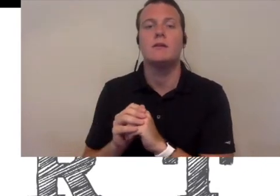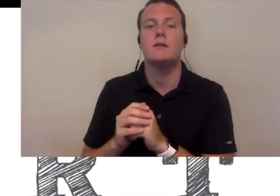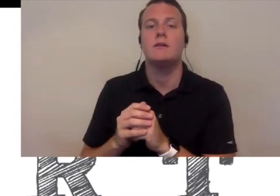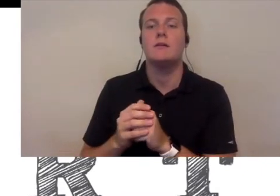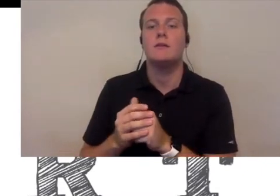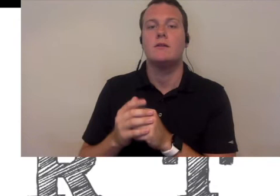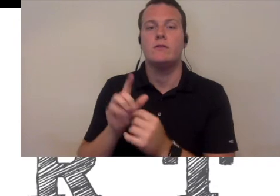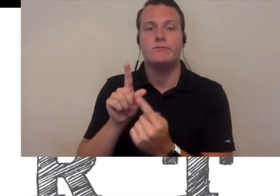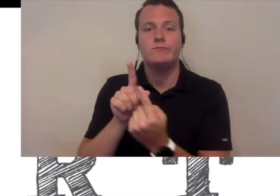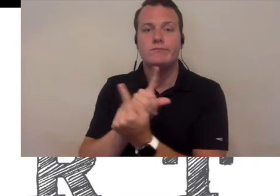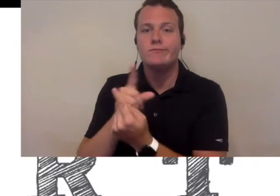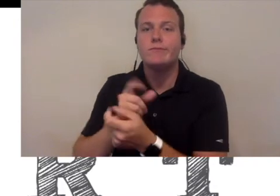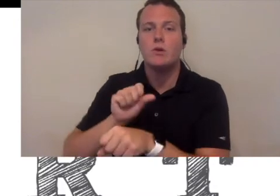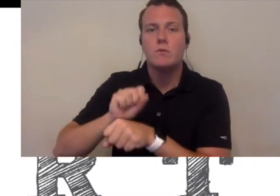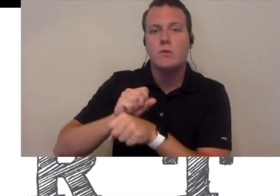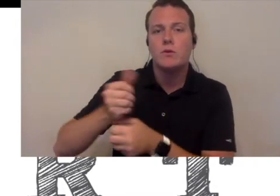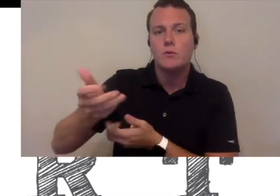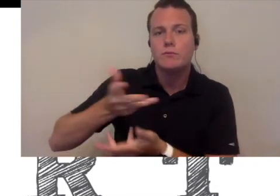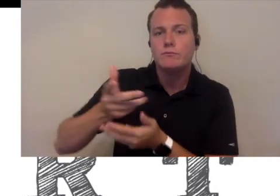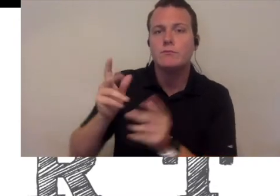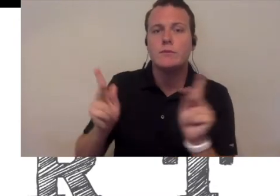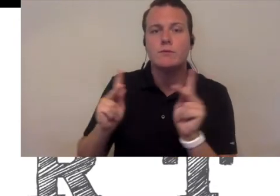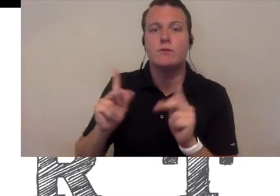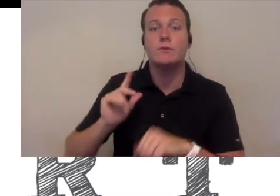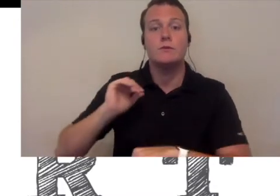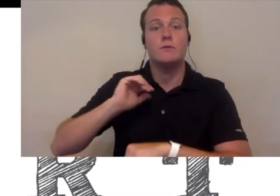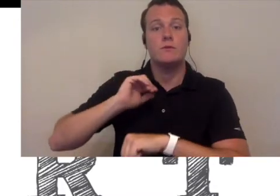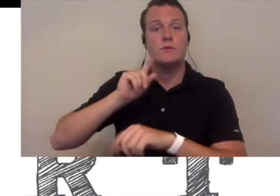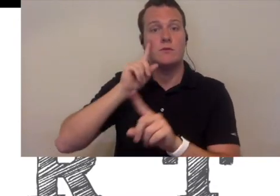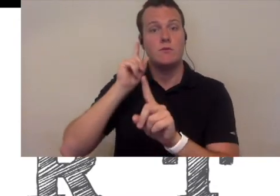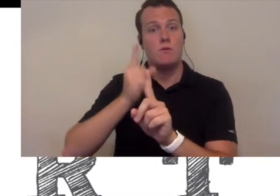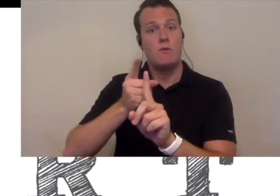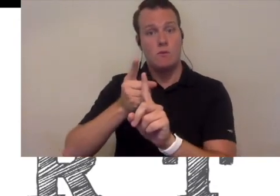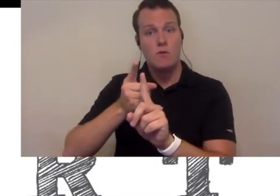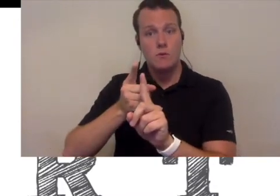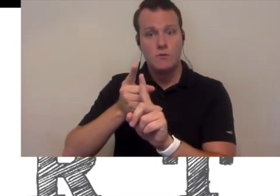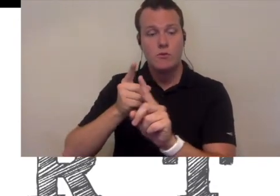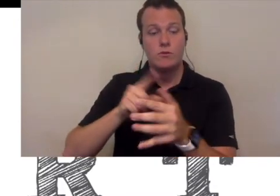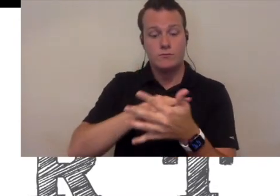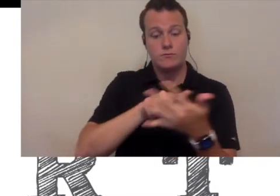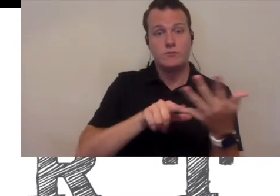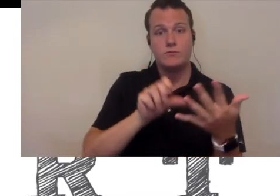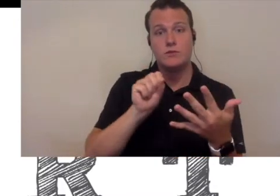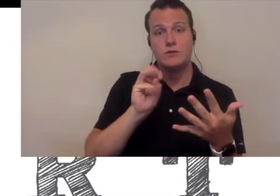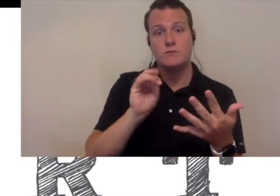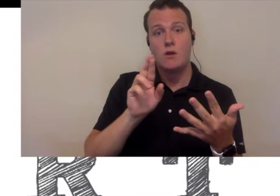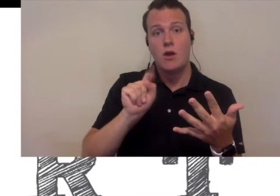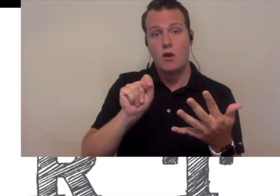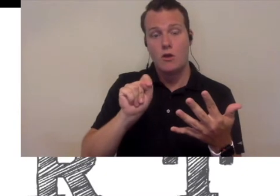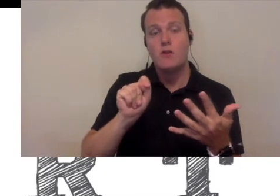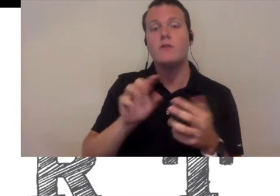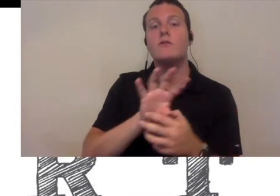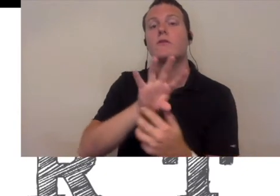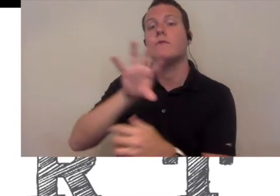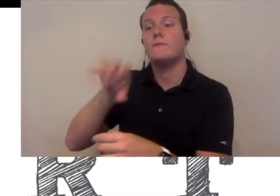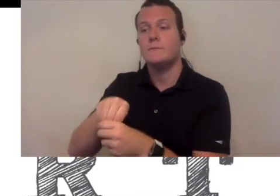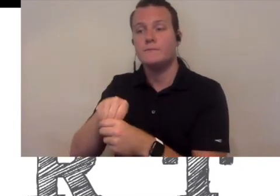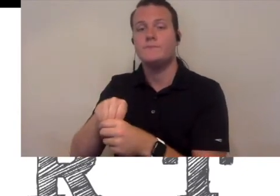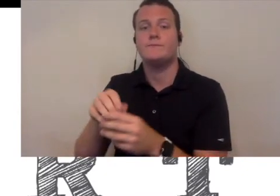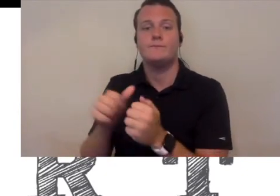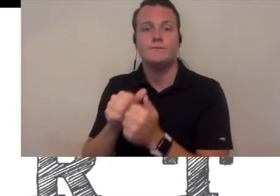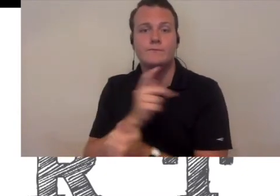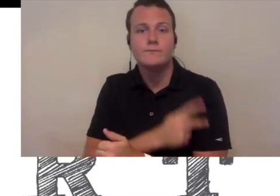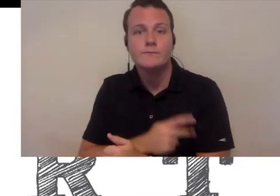are goals that you can start to incorporate as you work with individuals and patients.